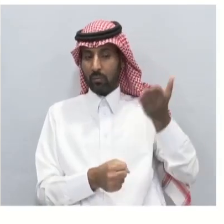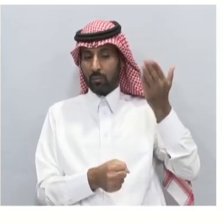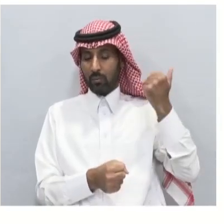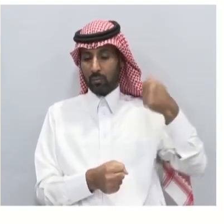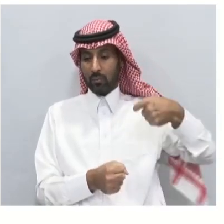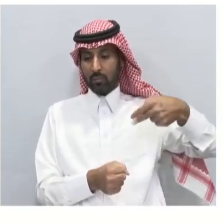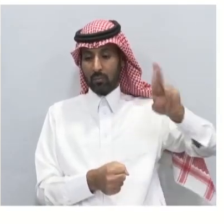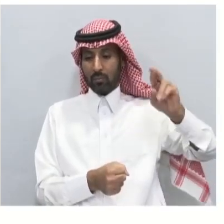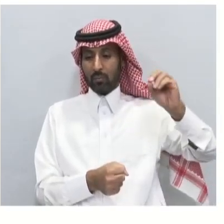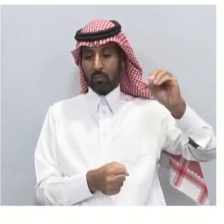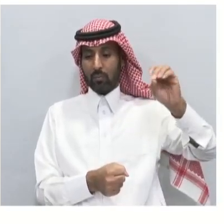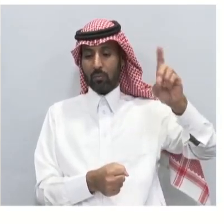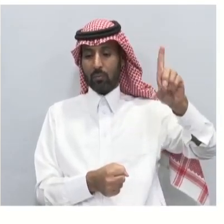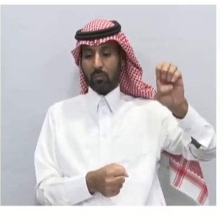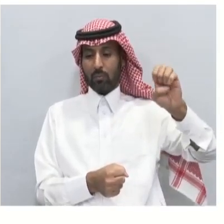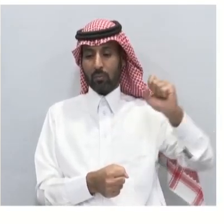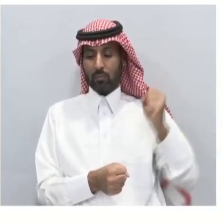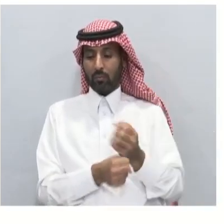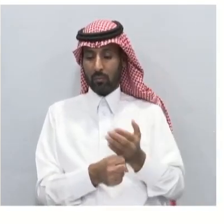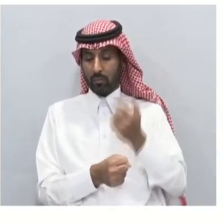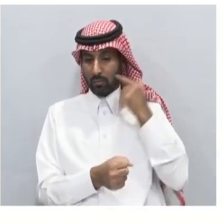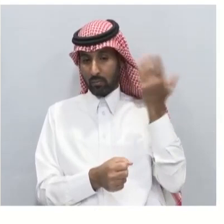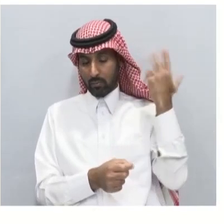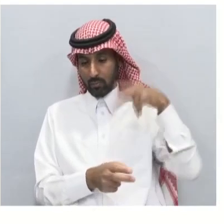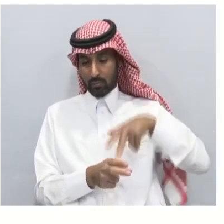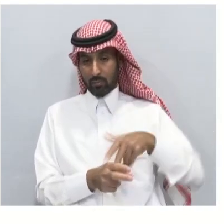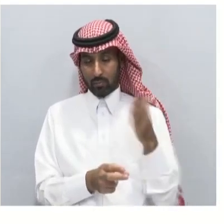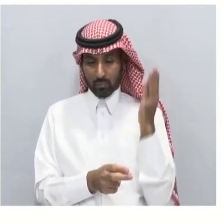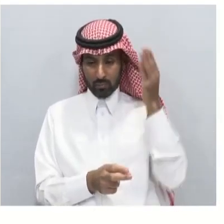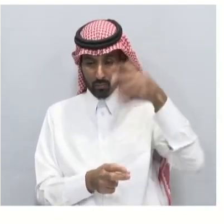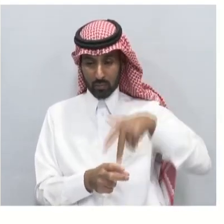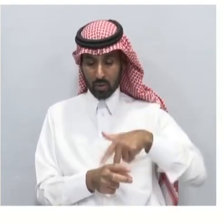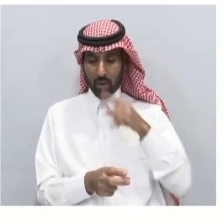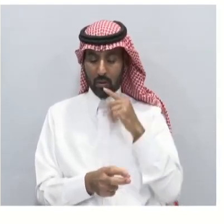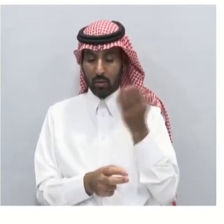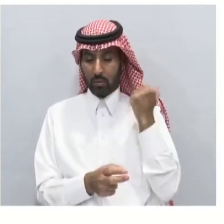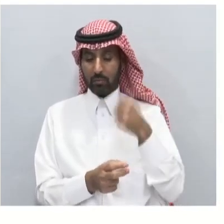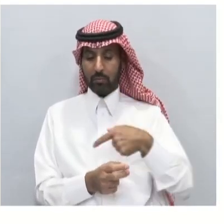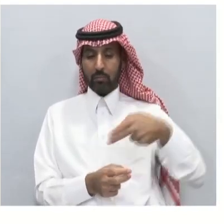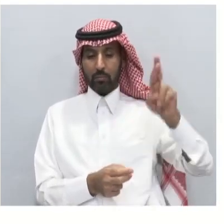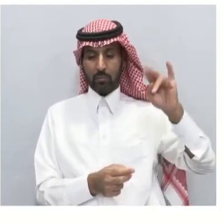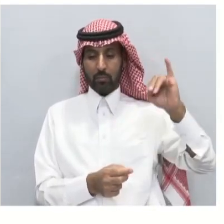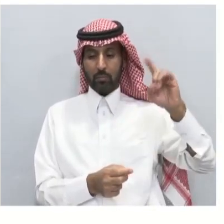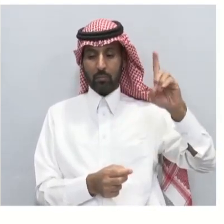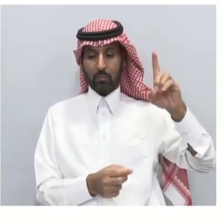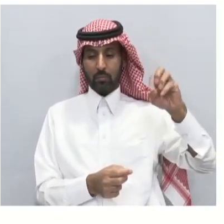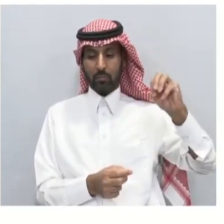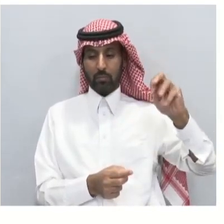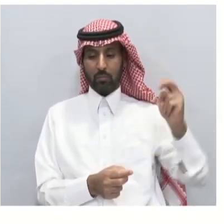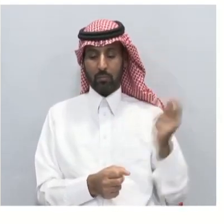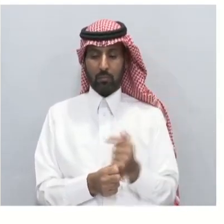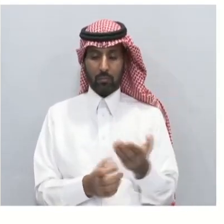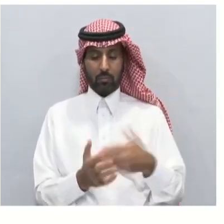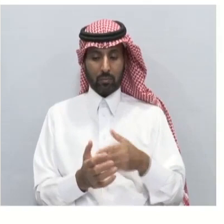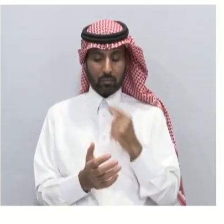ride a camel. I rode a camel. I have ridden a camel. Okay? The